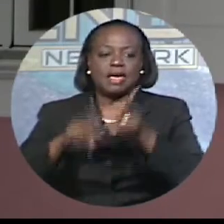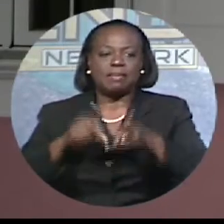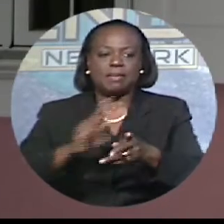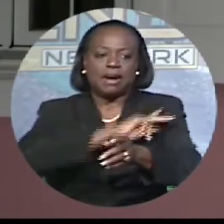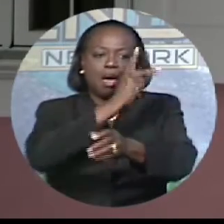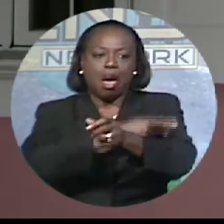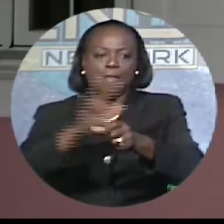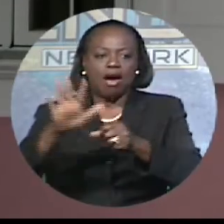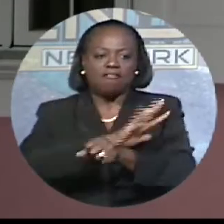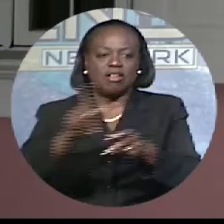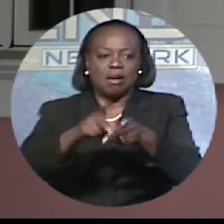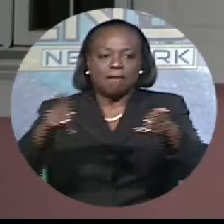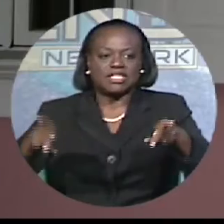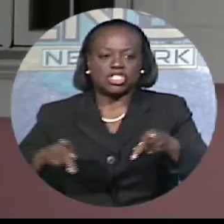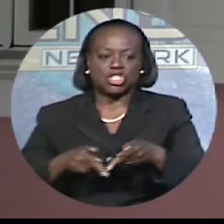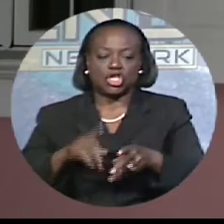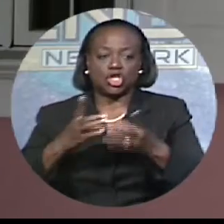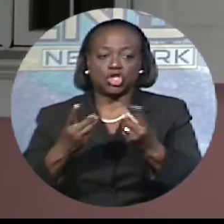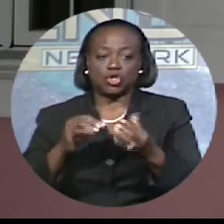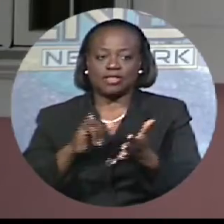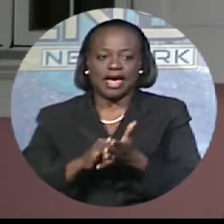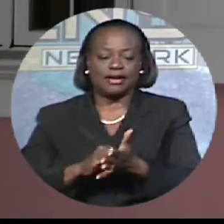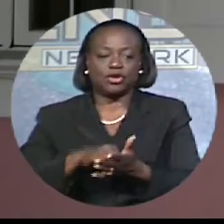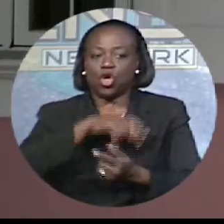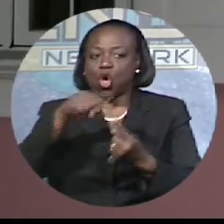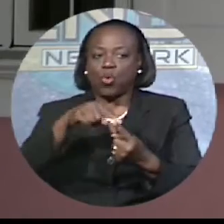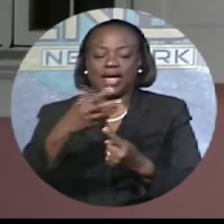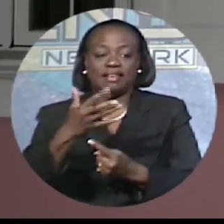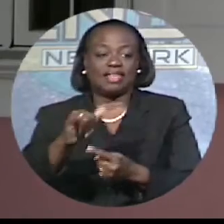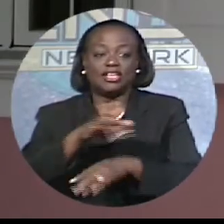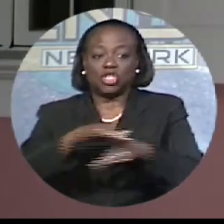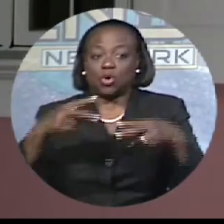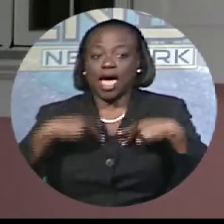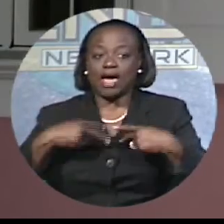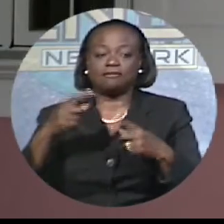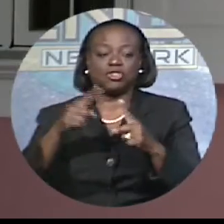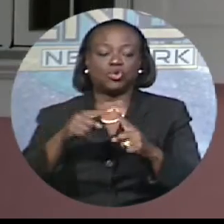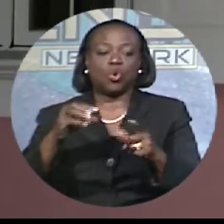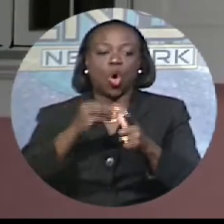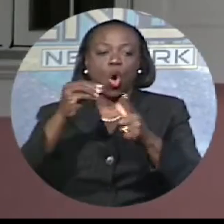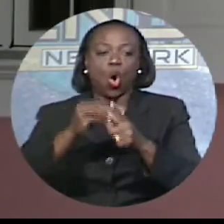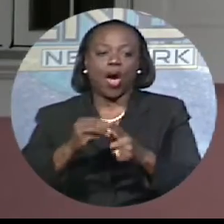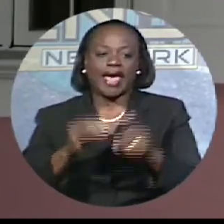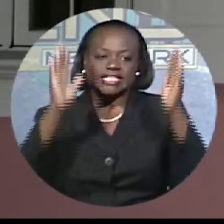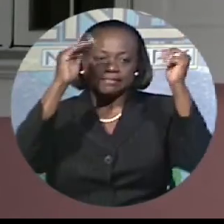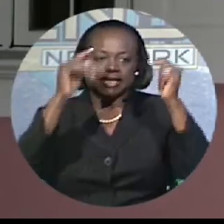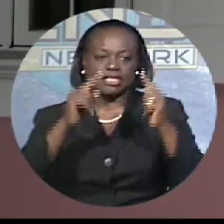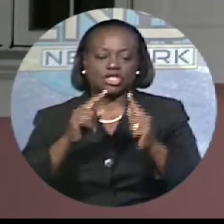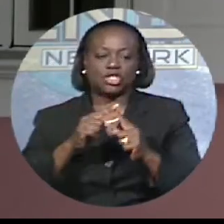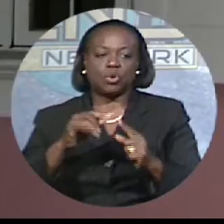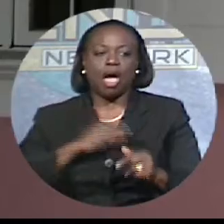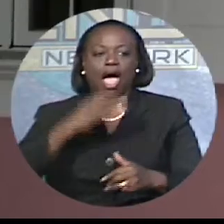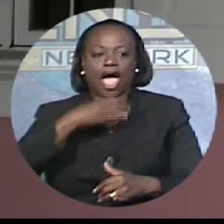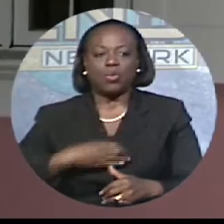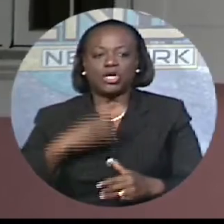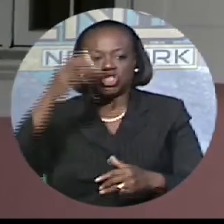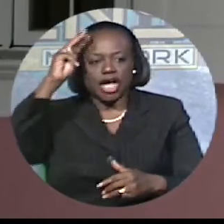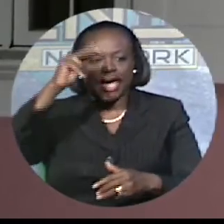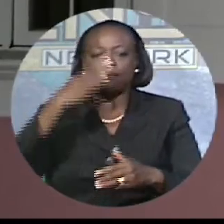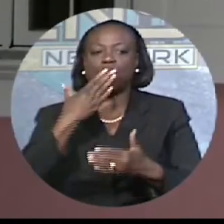that when they don't have to and not even expected to. So I wish him well. I think all the people around the